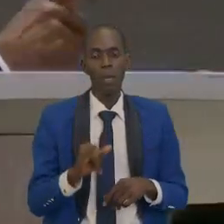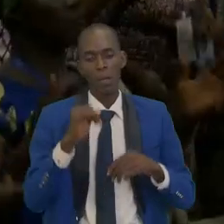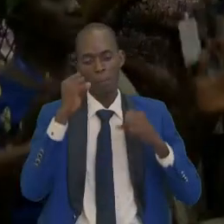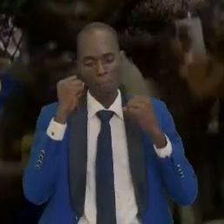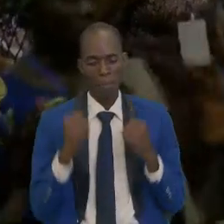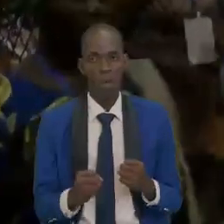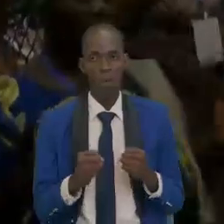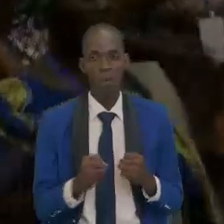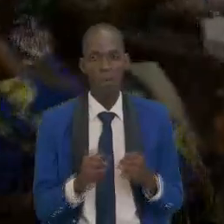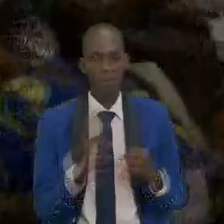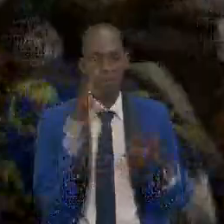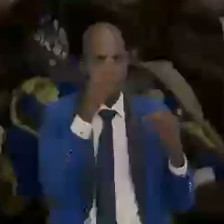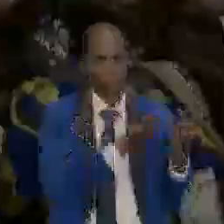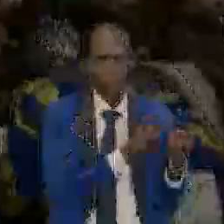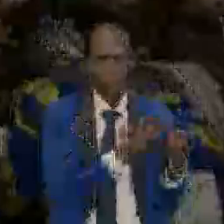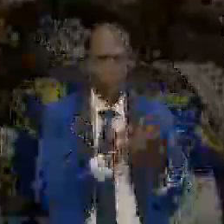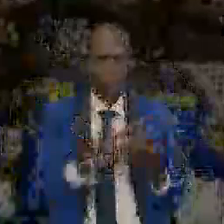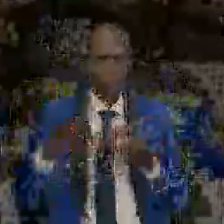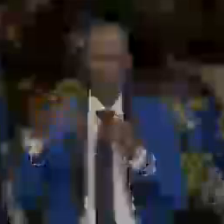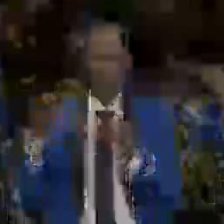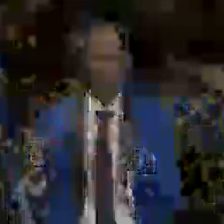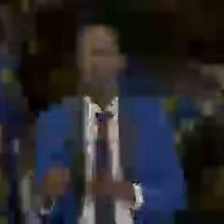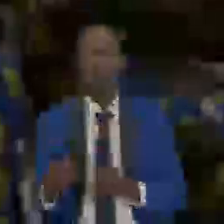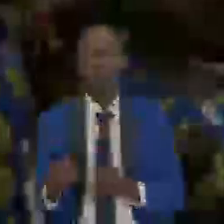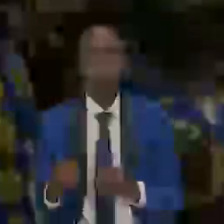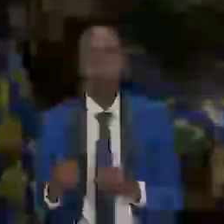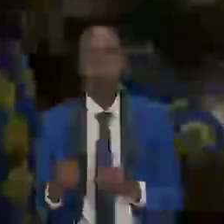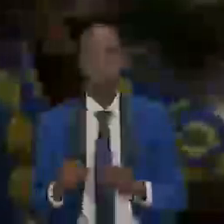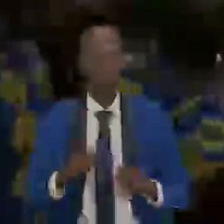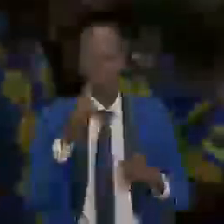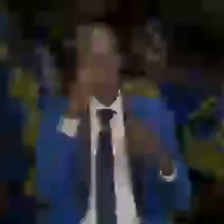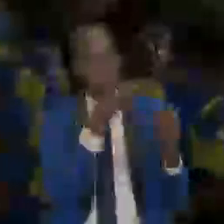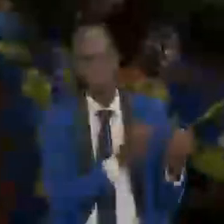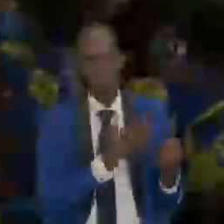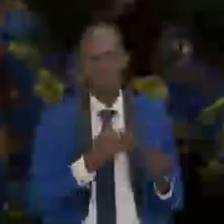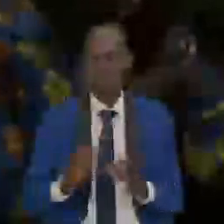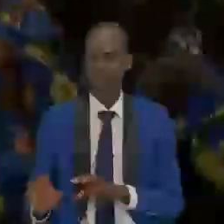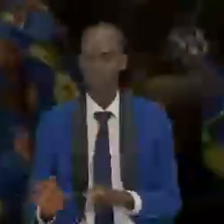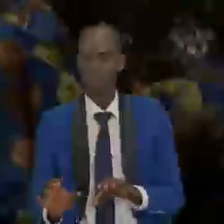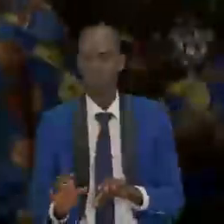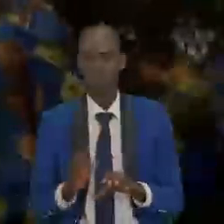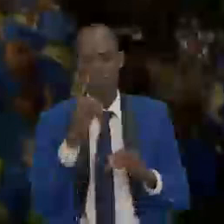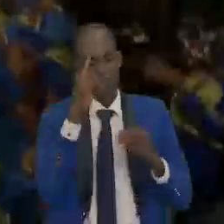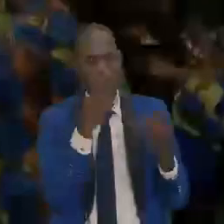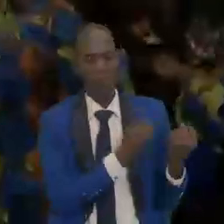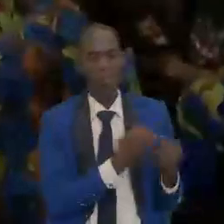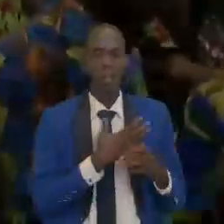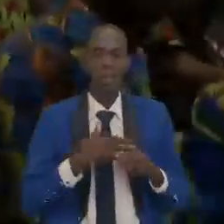and Power Faith and Action faith and ability